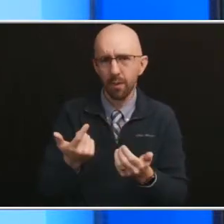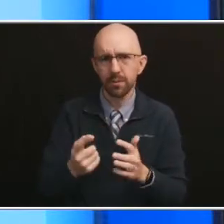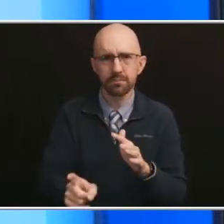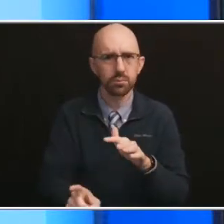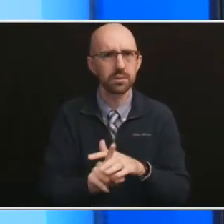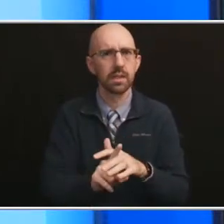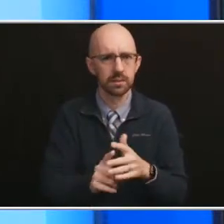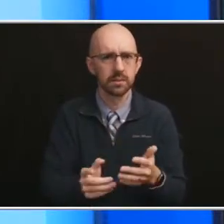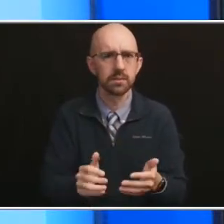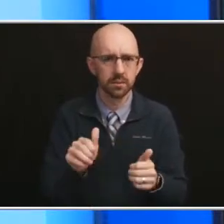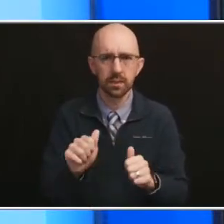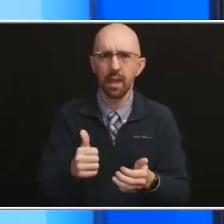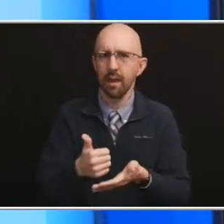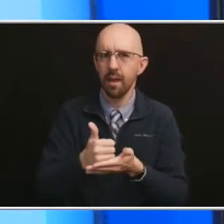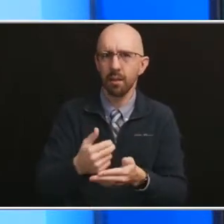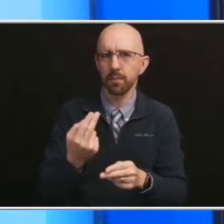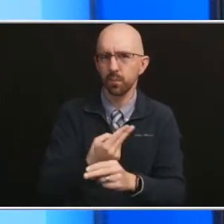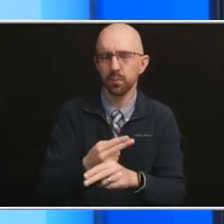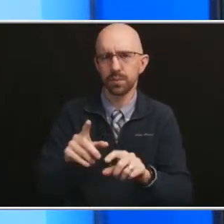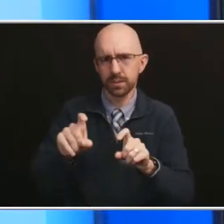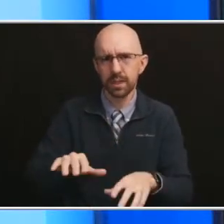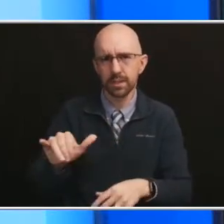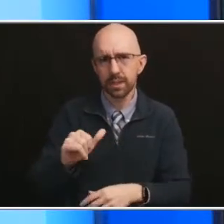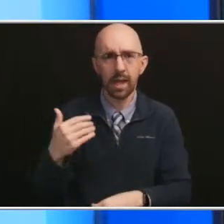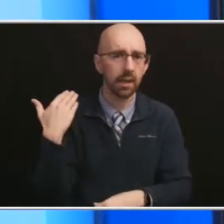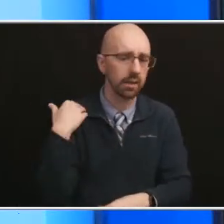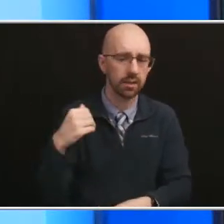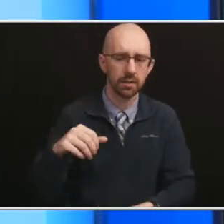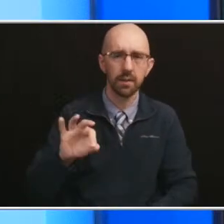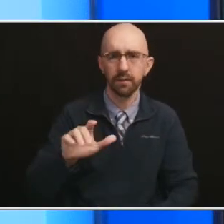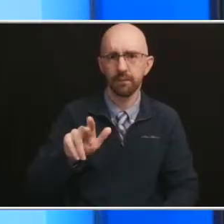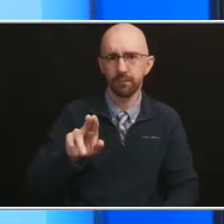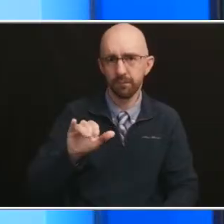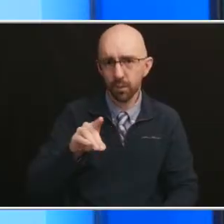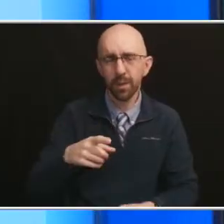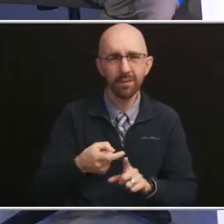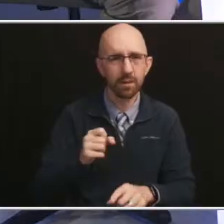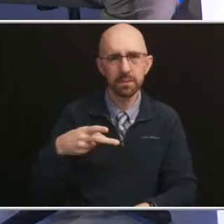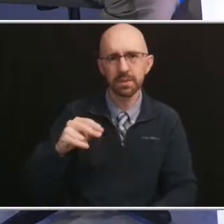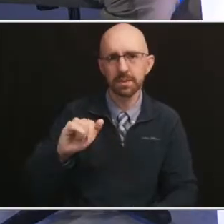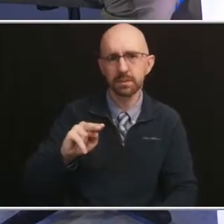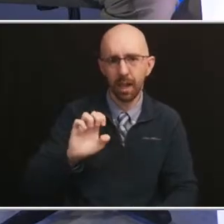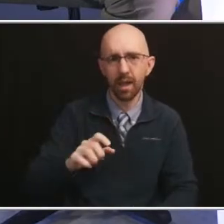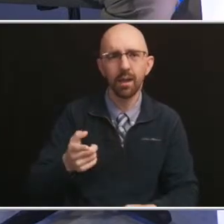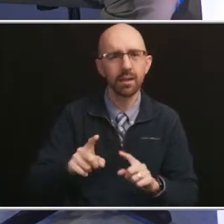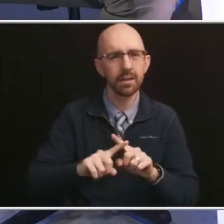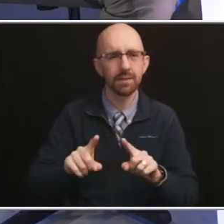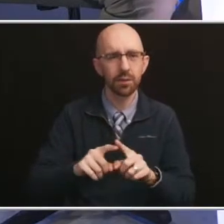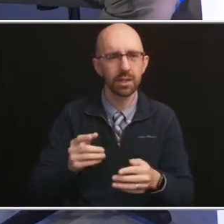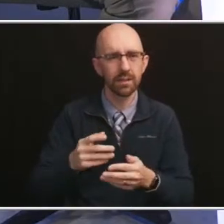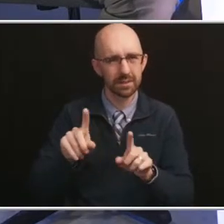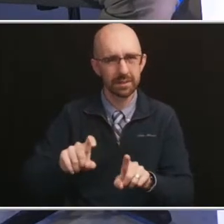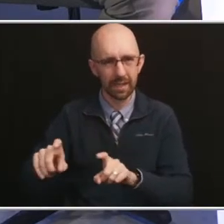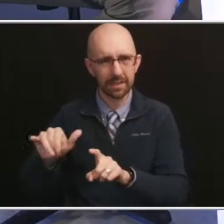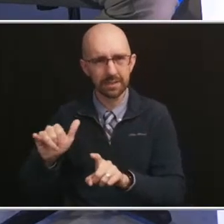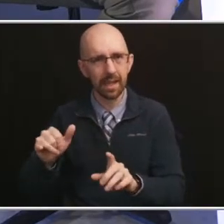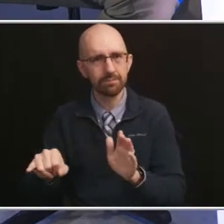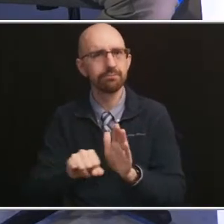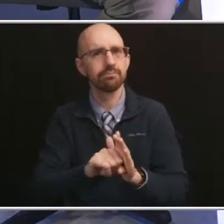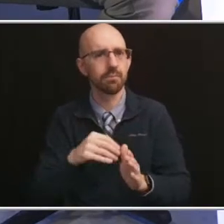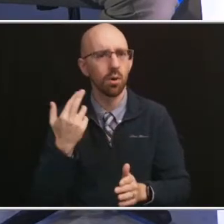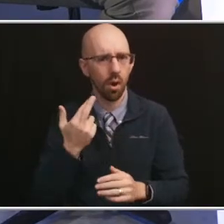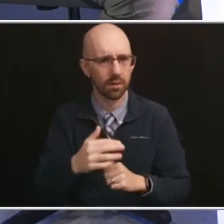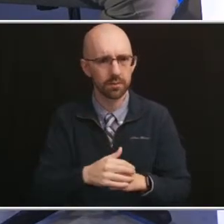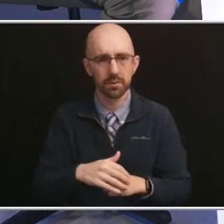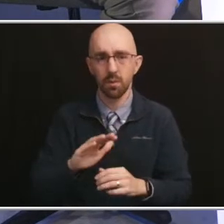help utilize tests like the spinal fluid and other tests to help kind of confirm that cause. So all Alzheimer's is dementia, but not all dementia is